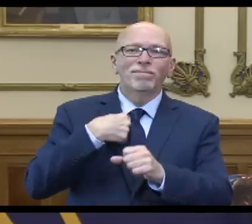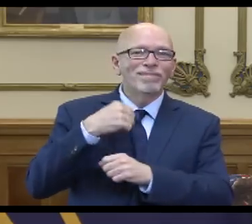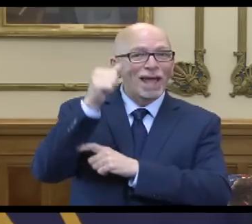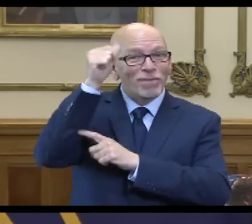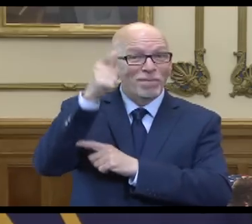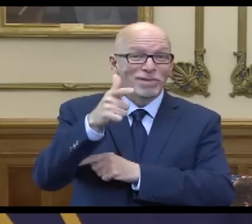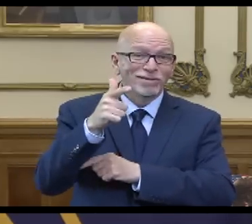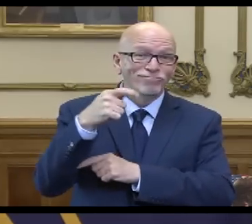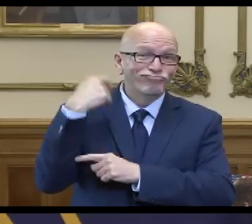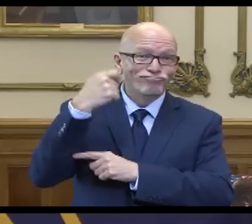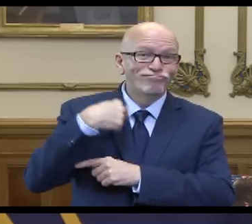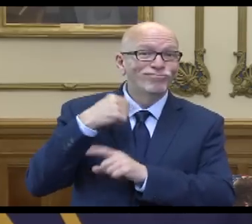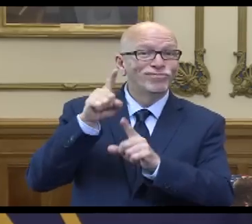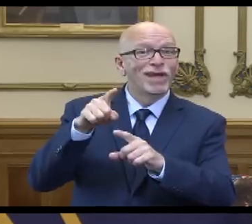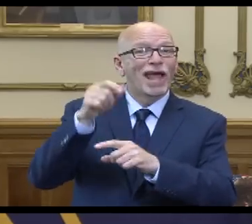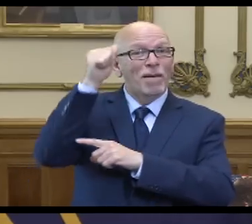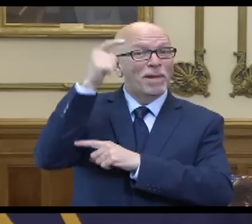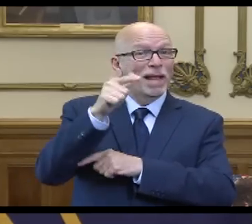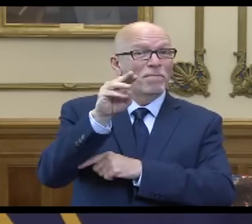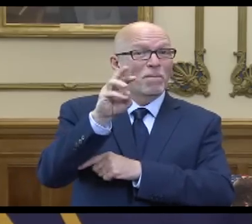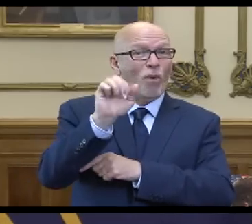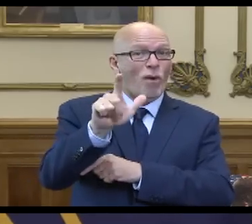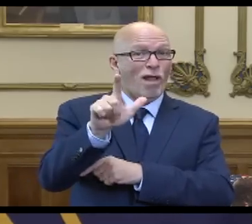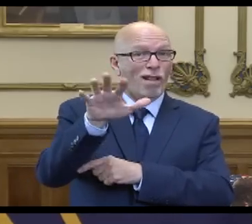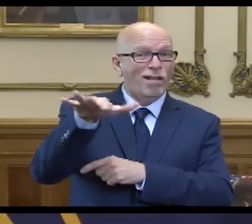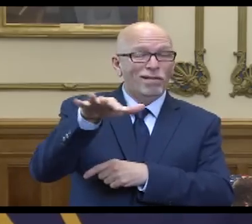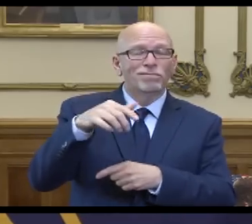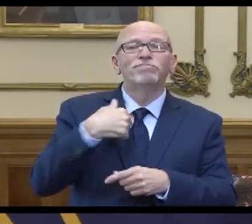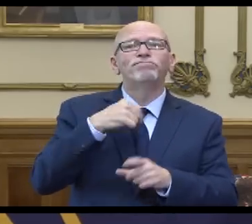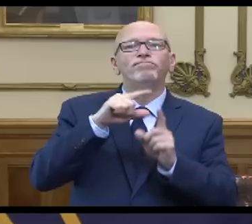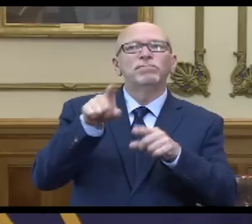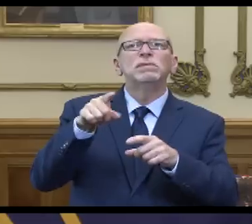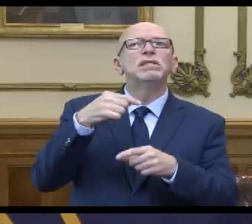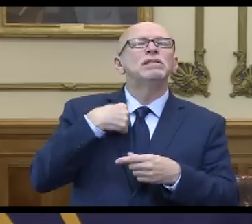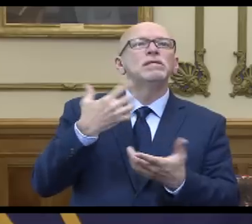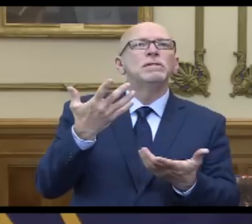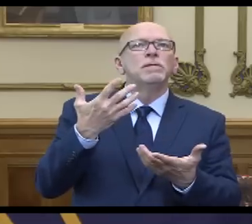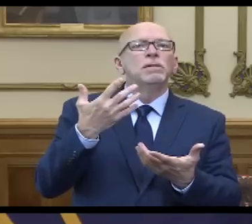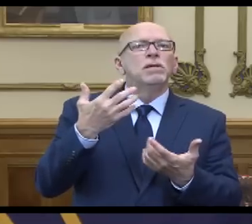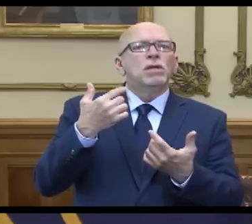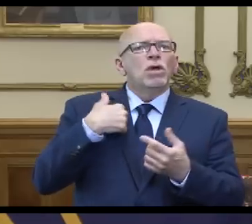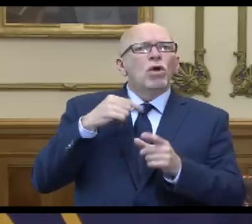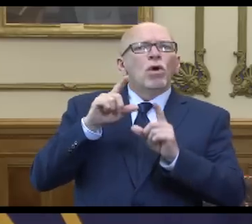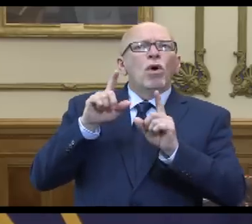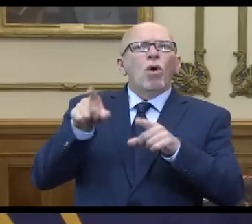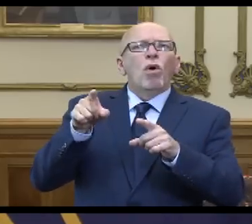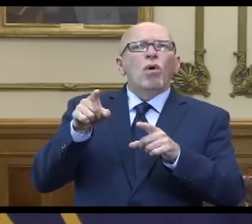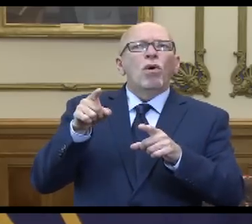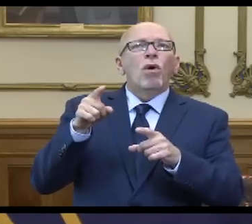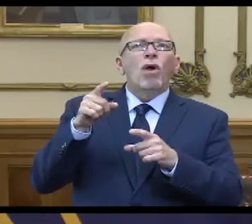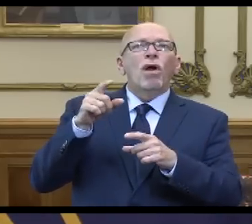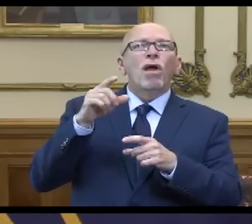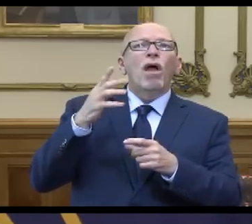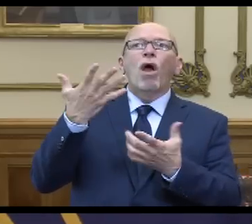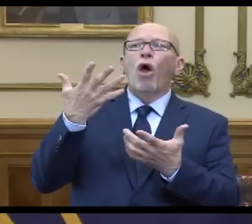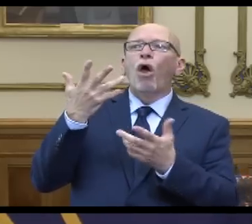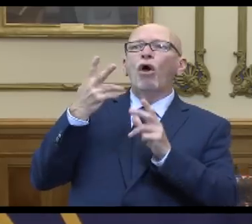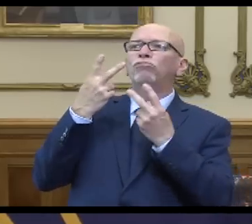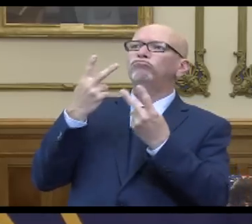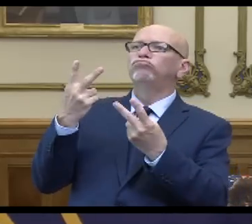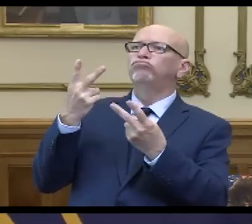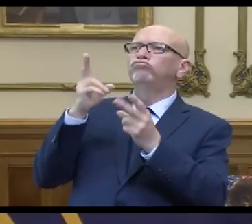of course, the Lincoln Memorial. I went there not specifically to just pay tribute to the